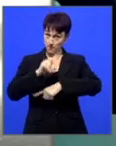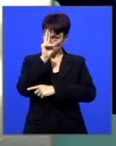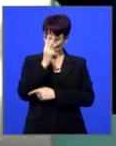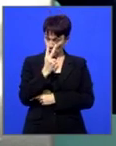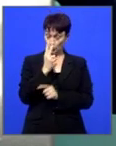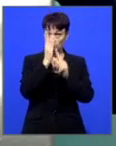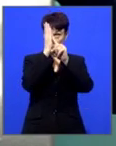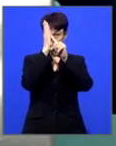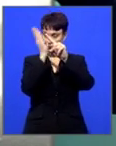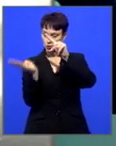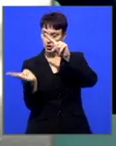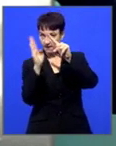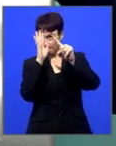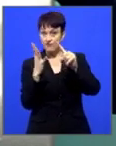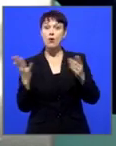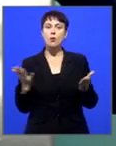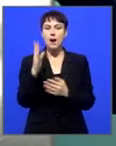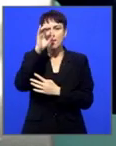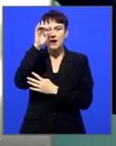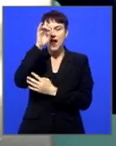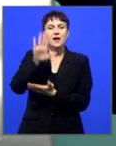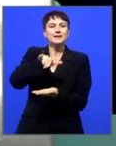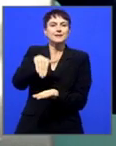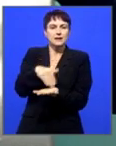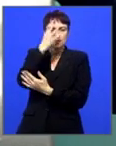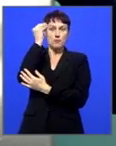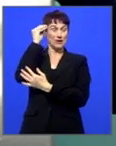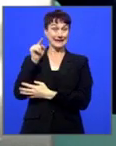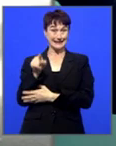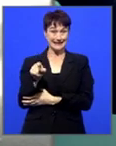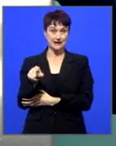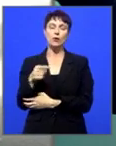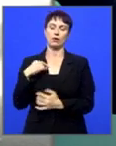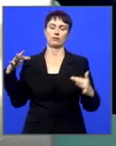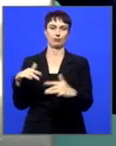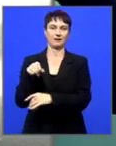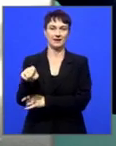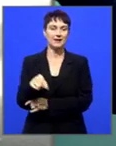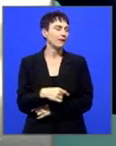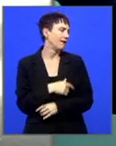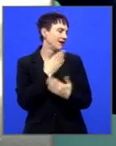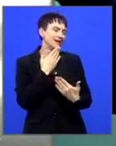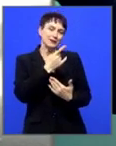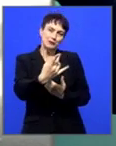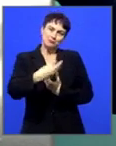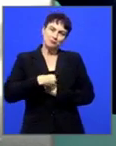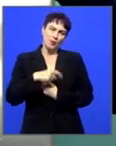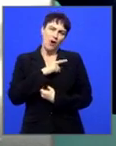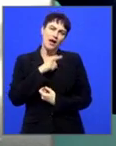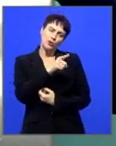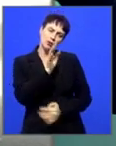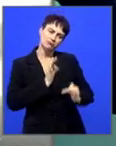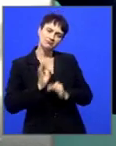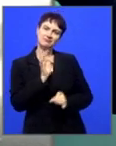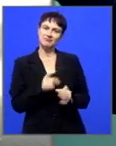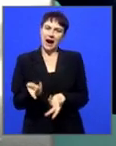5 p.m. in Houghton at the Nelson Mandela Center for Memory. My thanks to you again for joining us. I loved how you spoke about Robben Island and how you were this